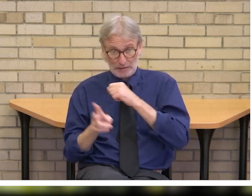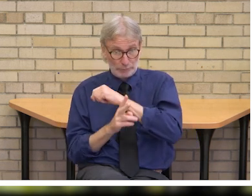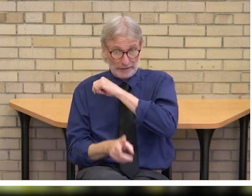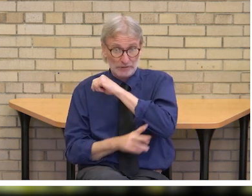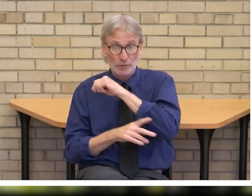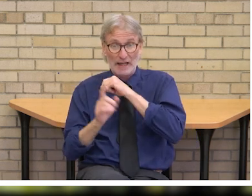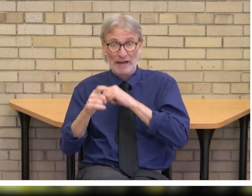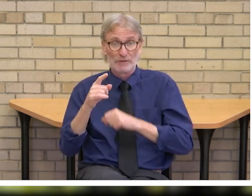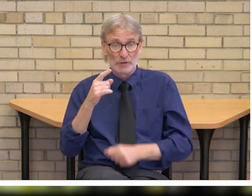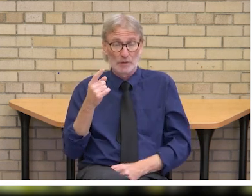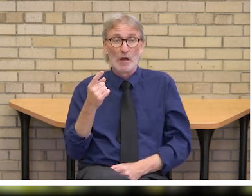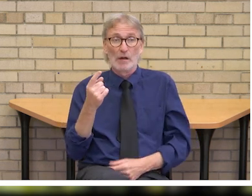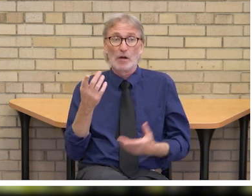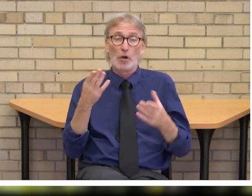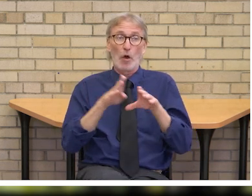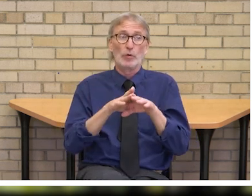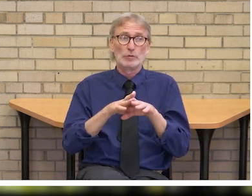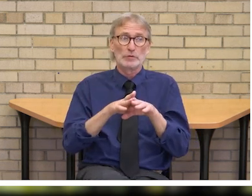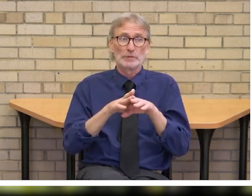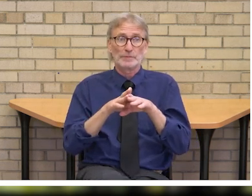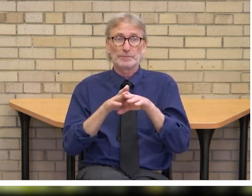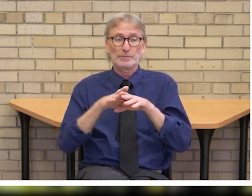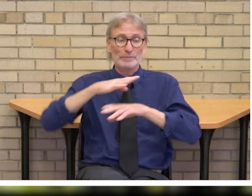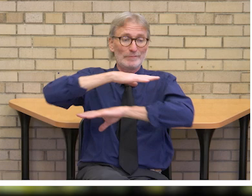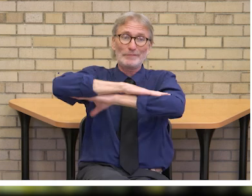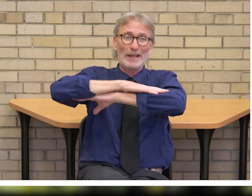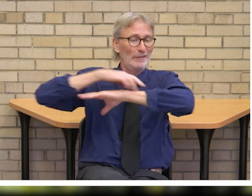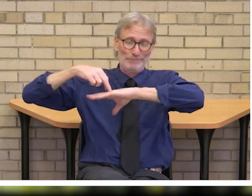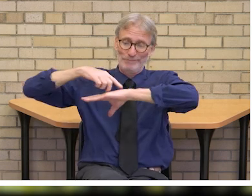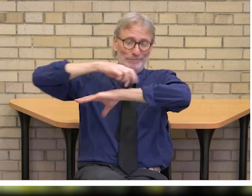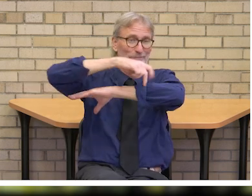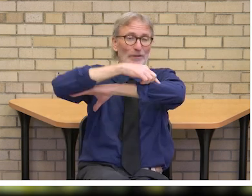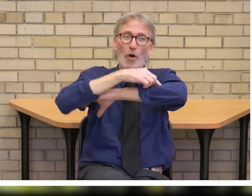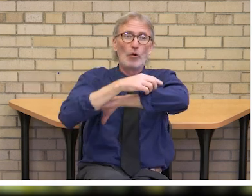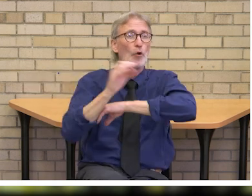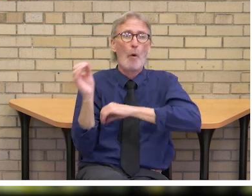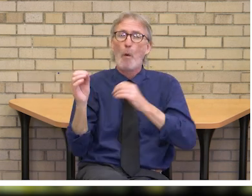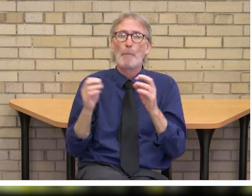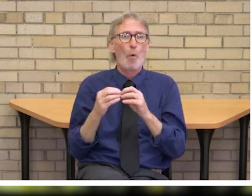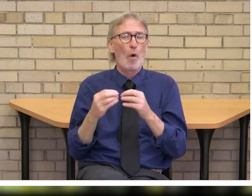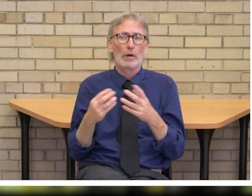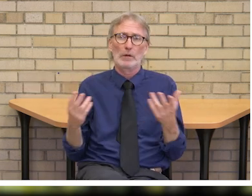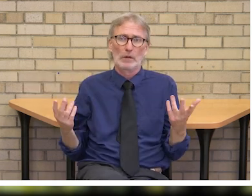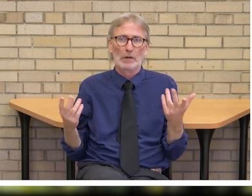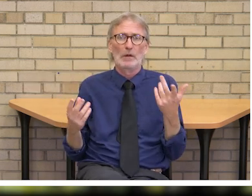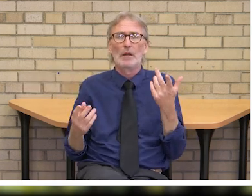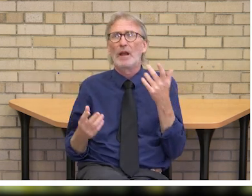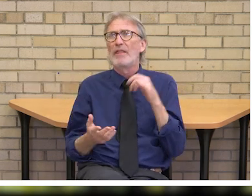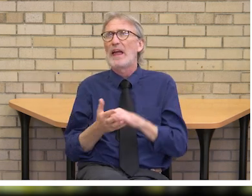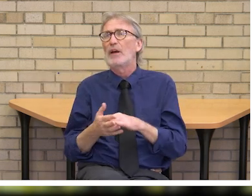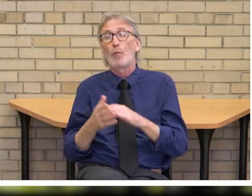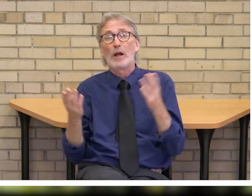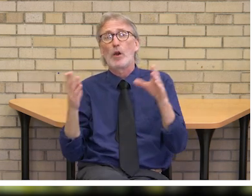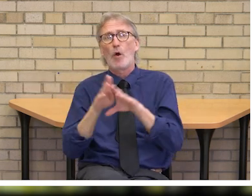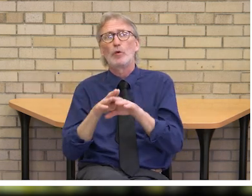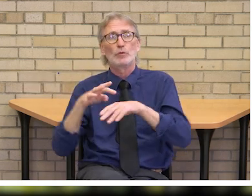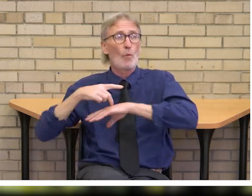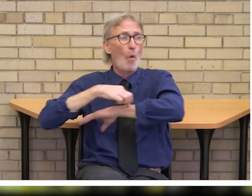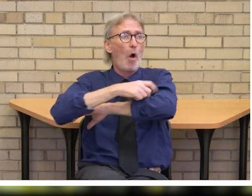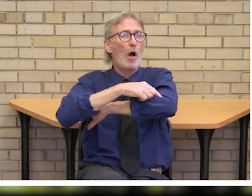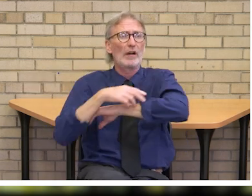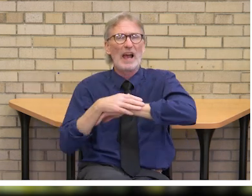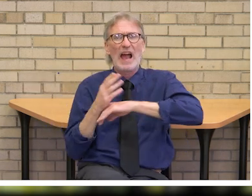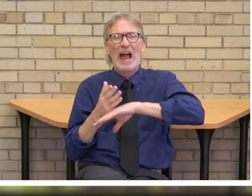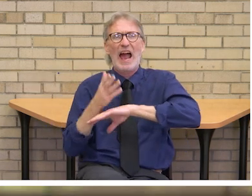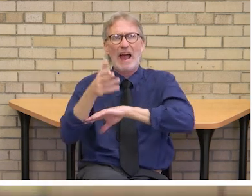for closing the deck to all pedestrians, and at the moment that's anticipated for after the